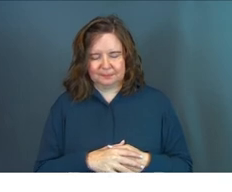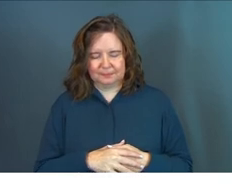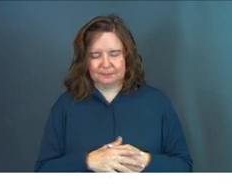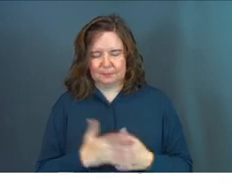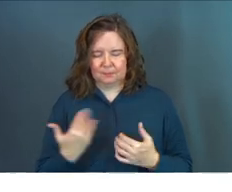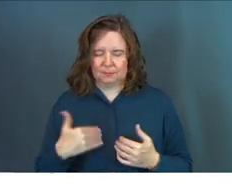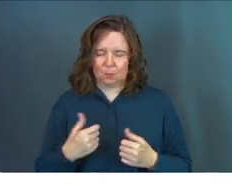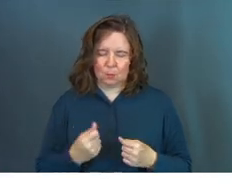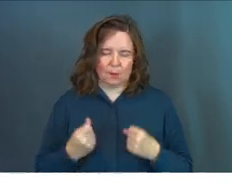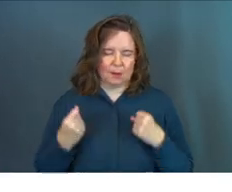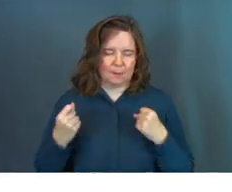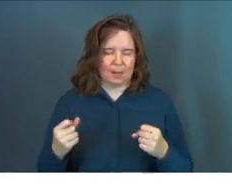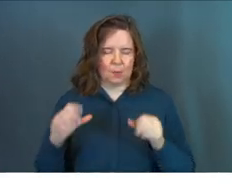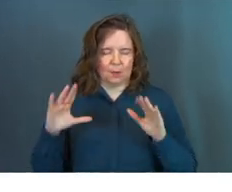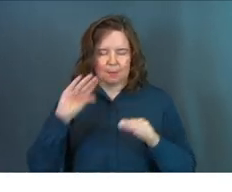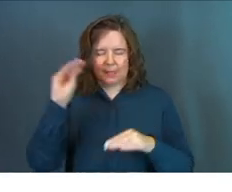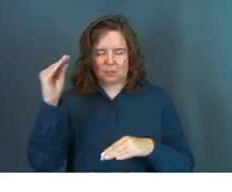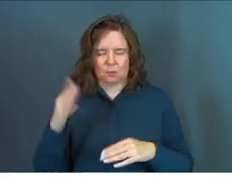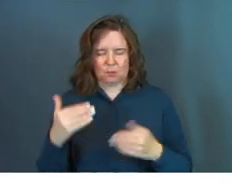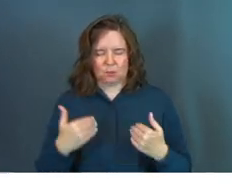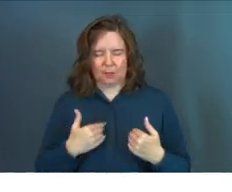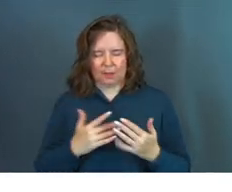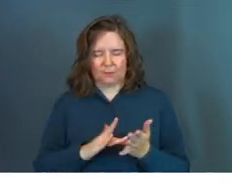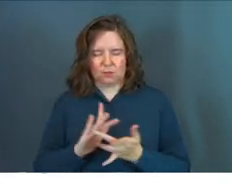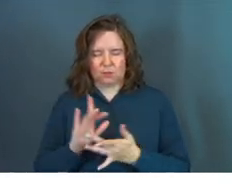What power, what amazing grace you have, Jesus.